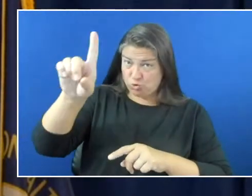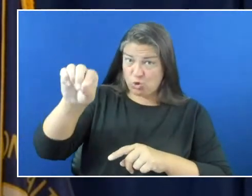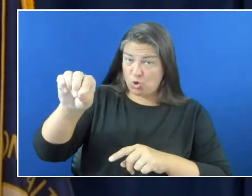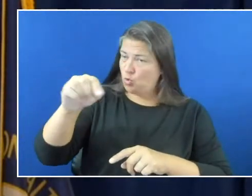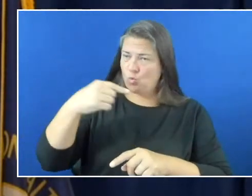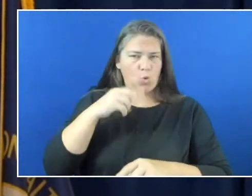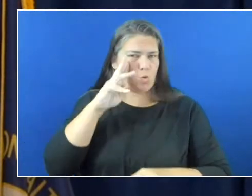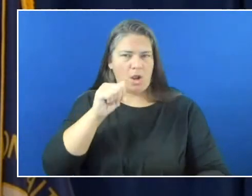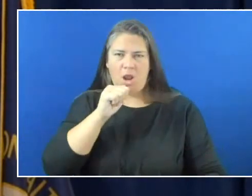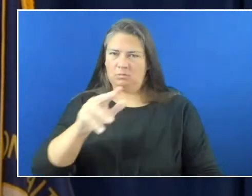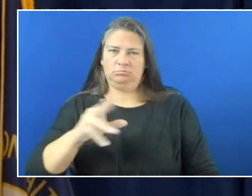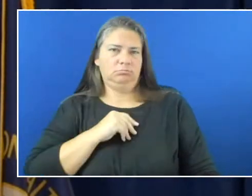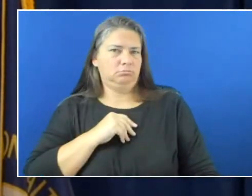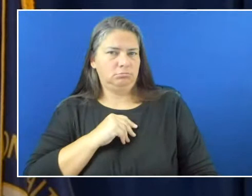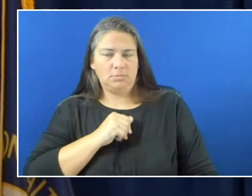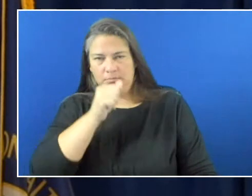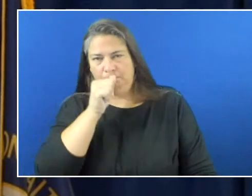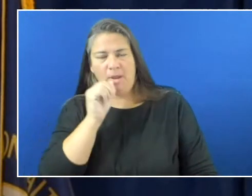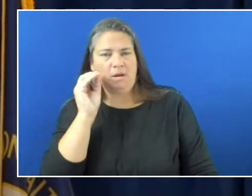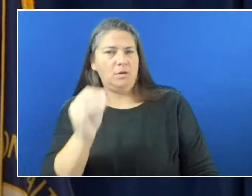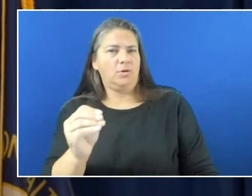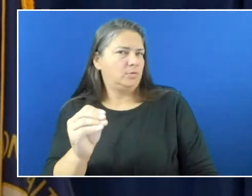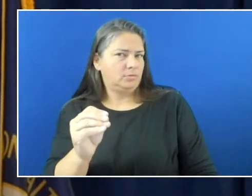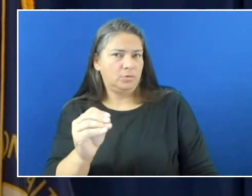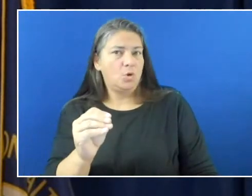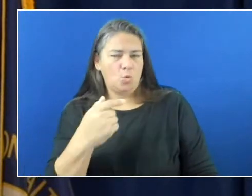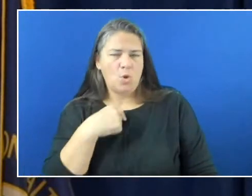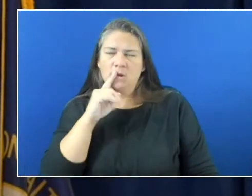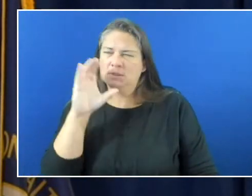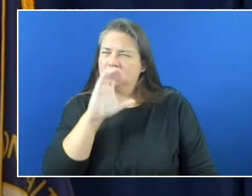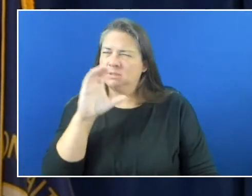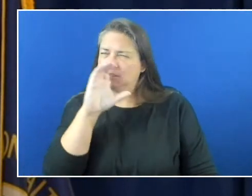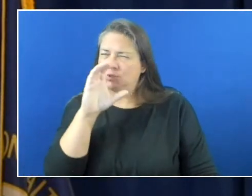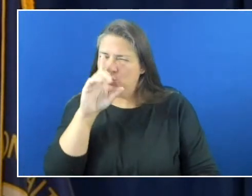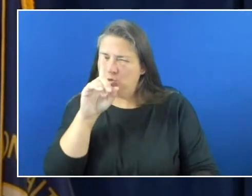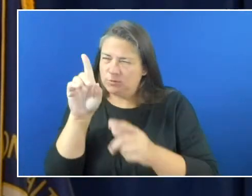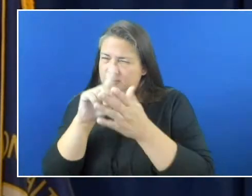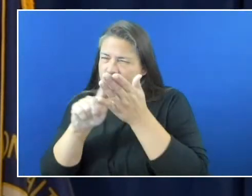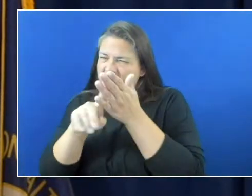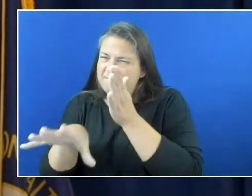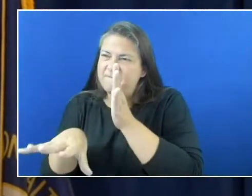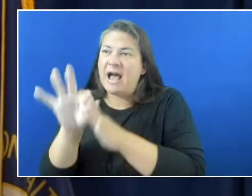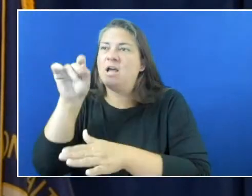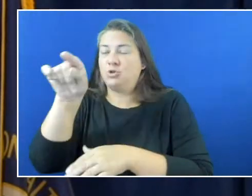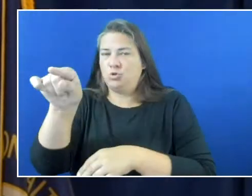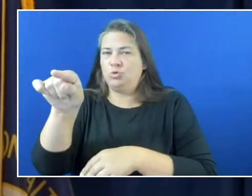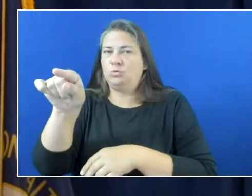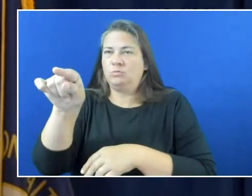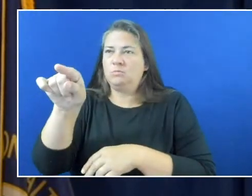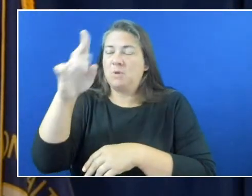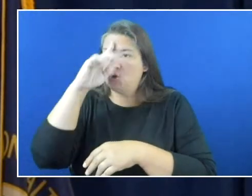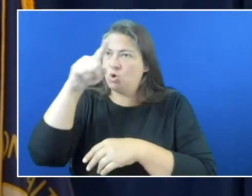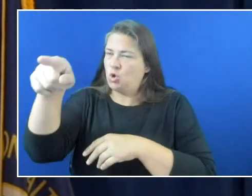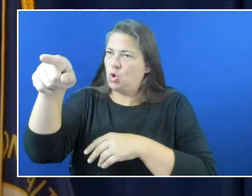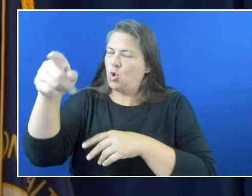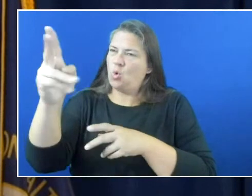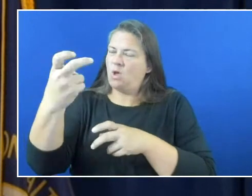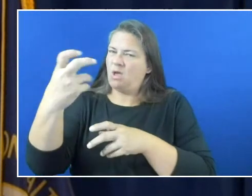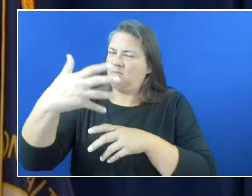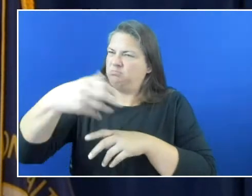be vigilant in finding those who prey upon our most vulnerable, especially our children.